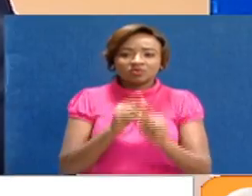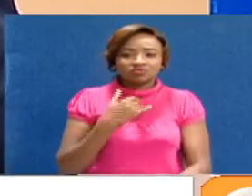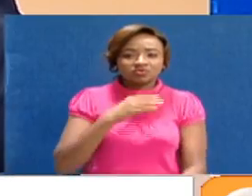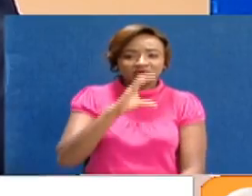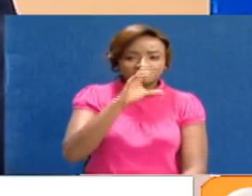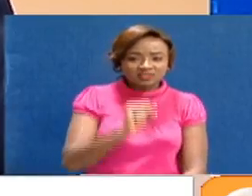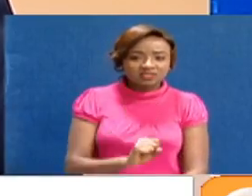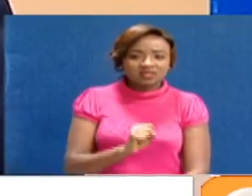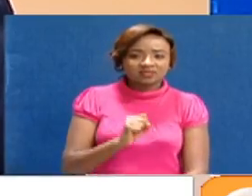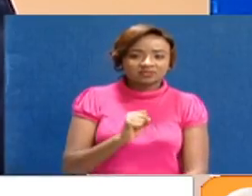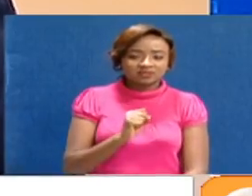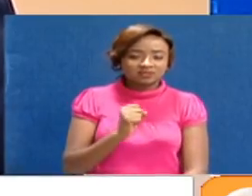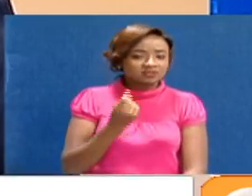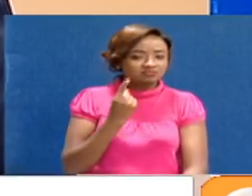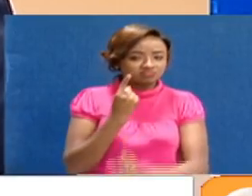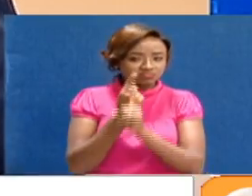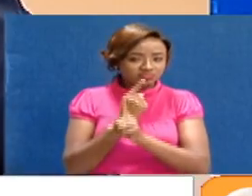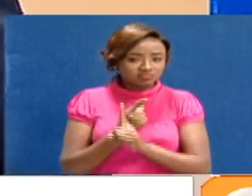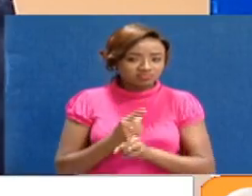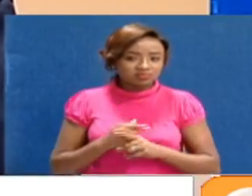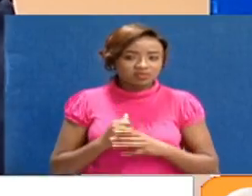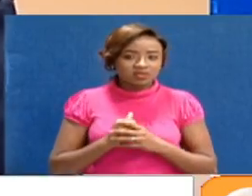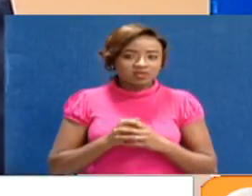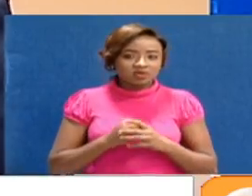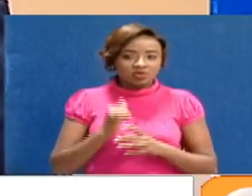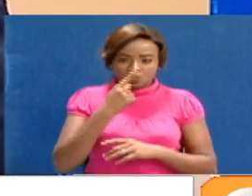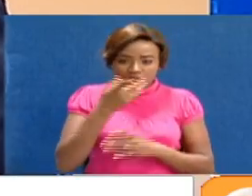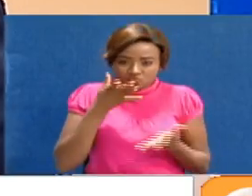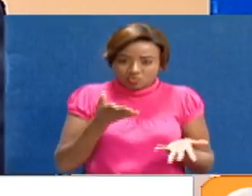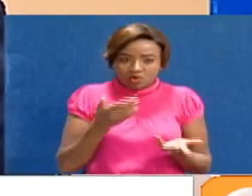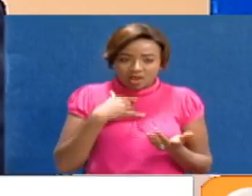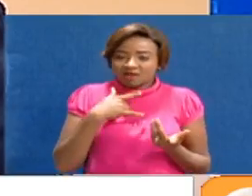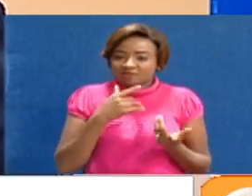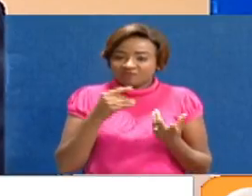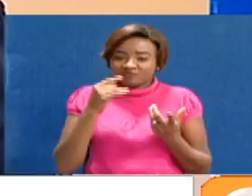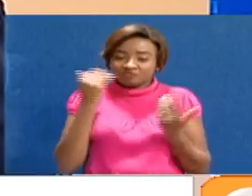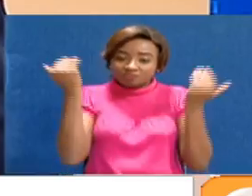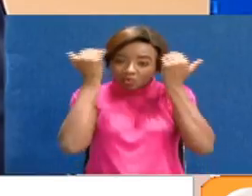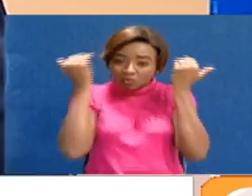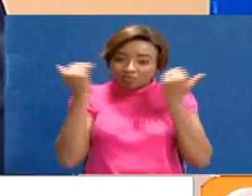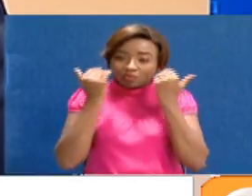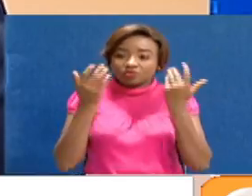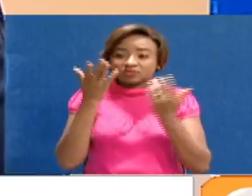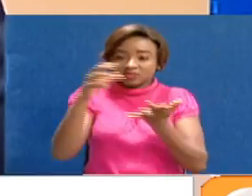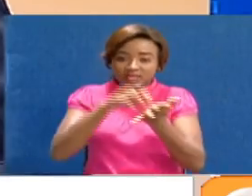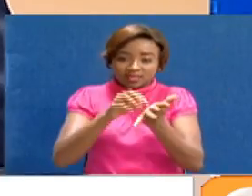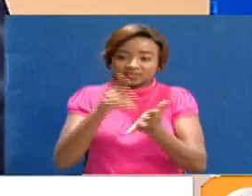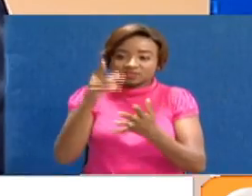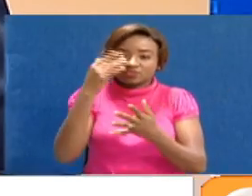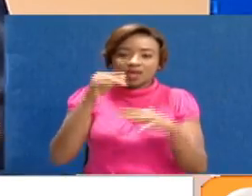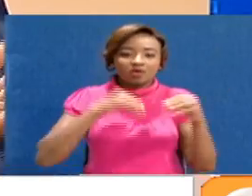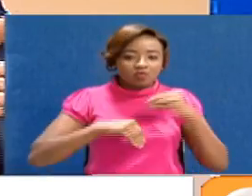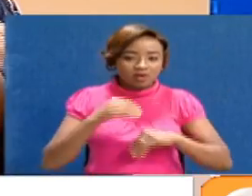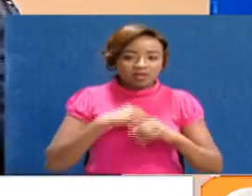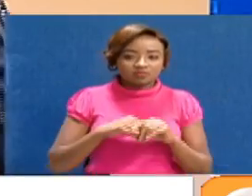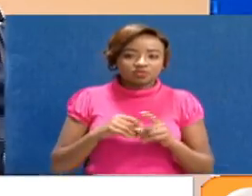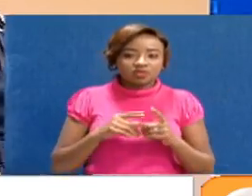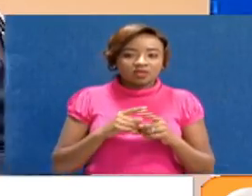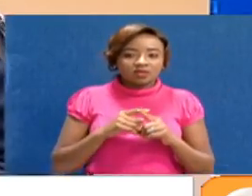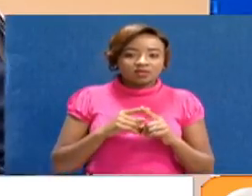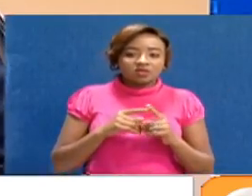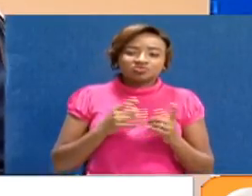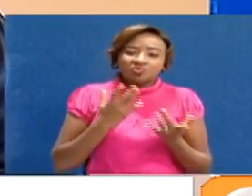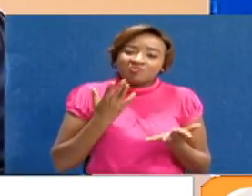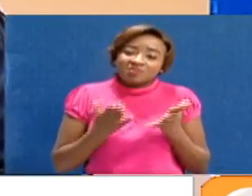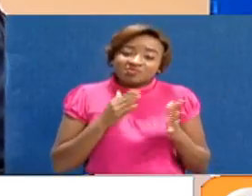CSs, that is cabinet secretaries, who are facing corruption charges in court. Well, what I would admit is that maybe